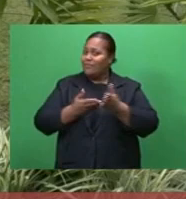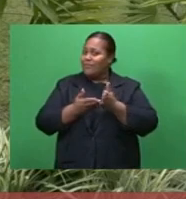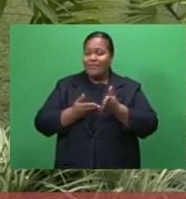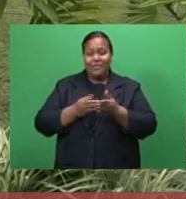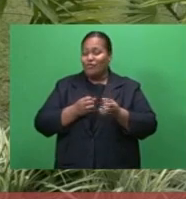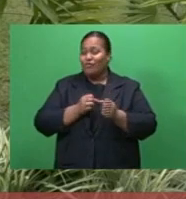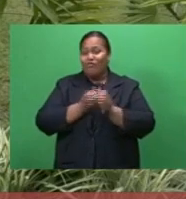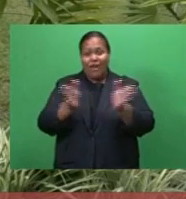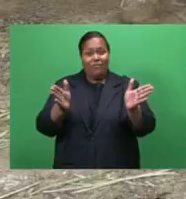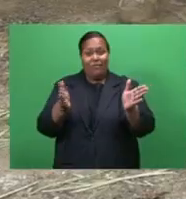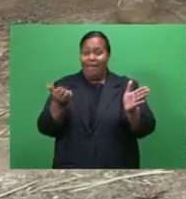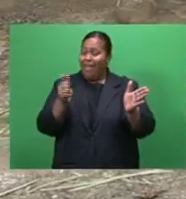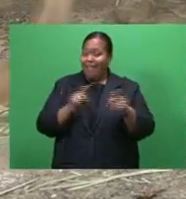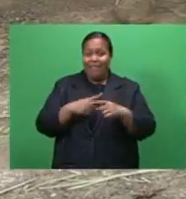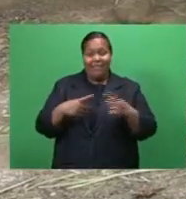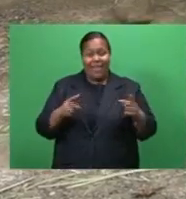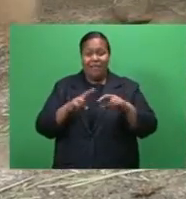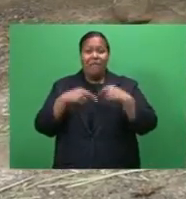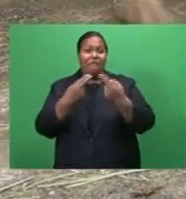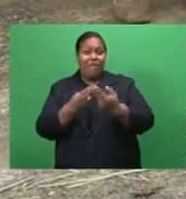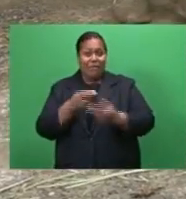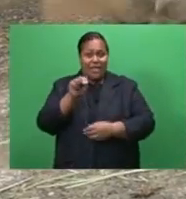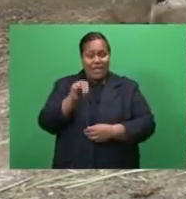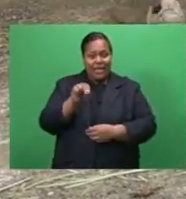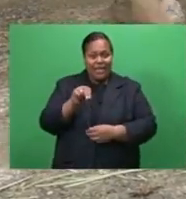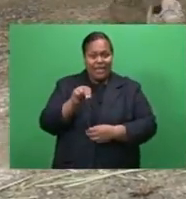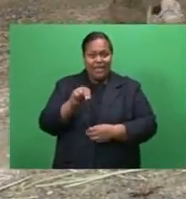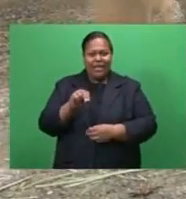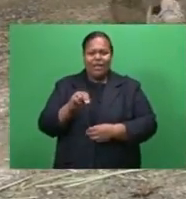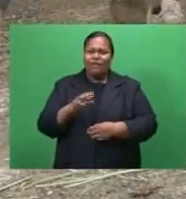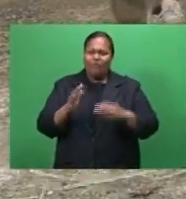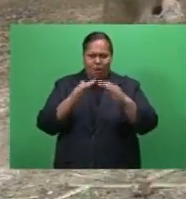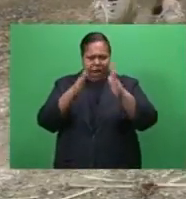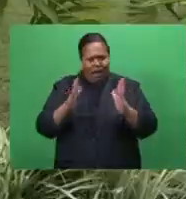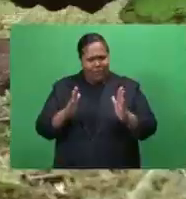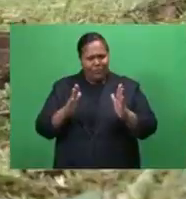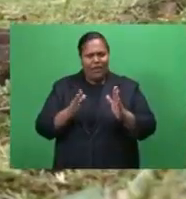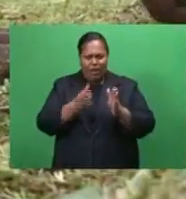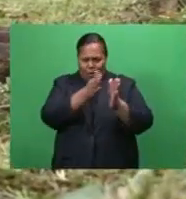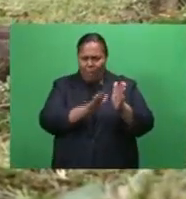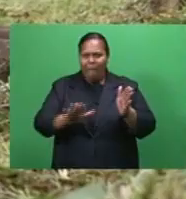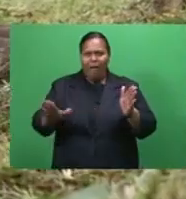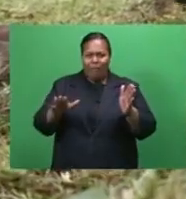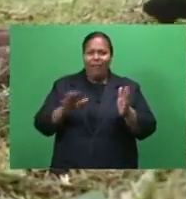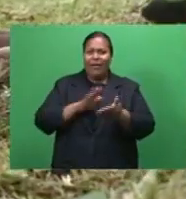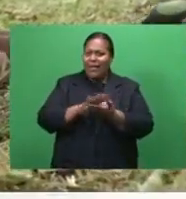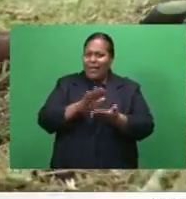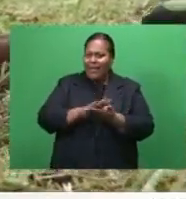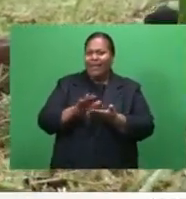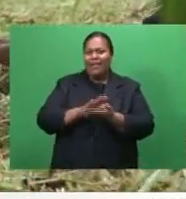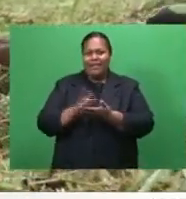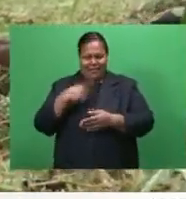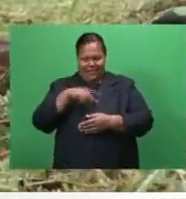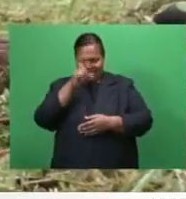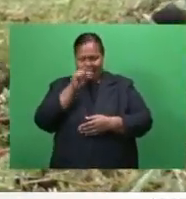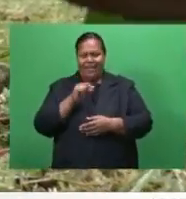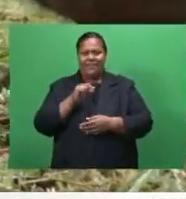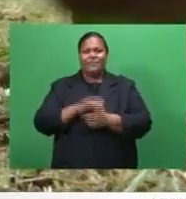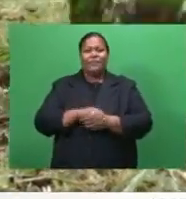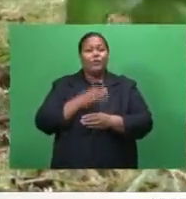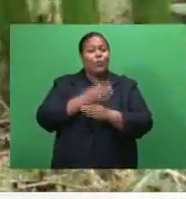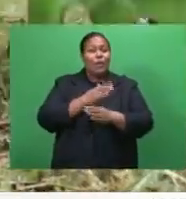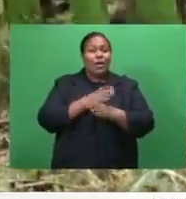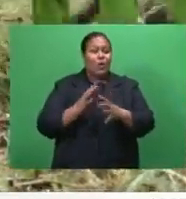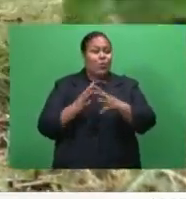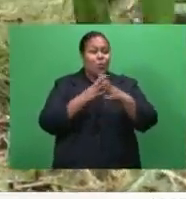a family needs in order to, you know, keep a house and a compound clean. Having worked all over the West for the past few weeks,